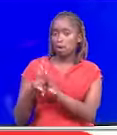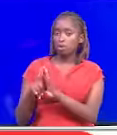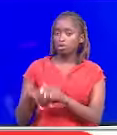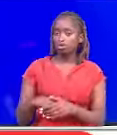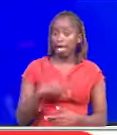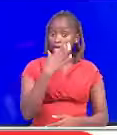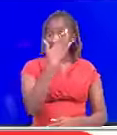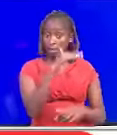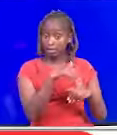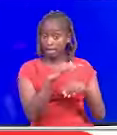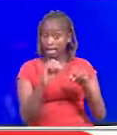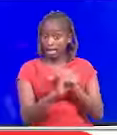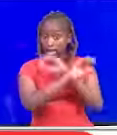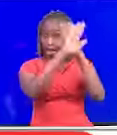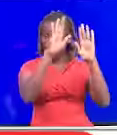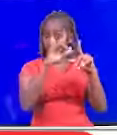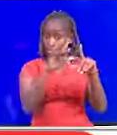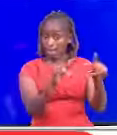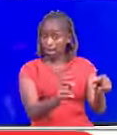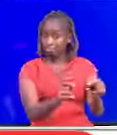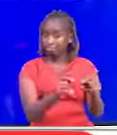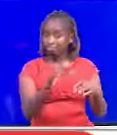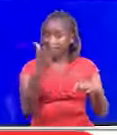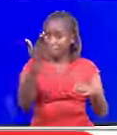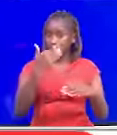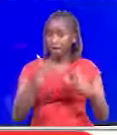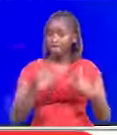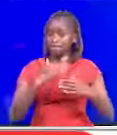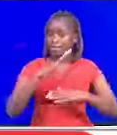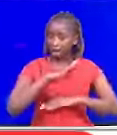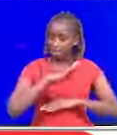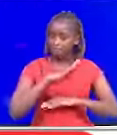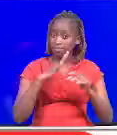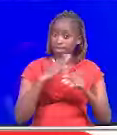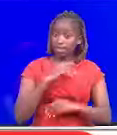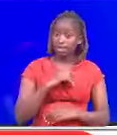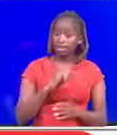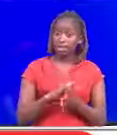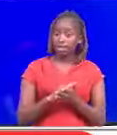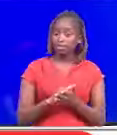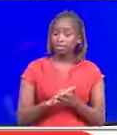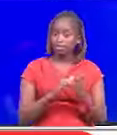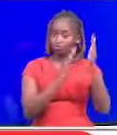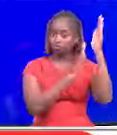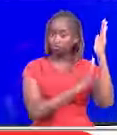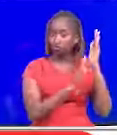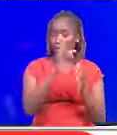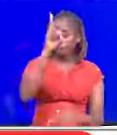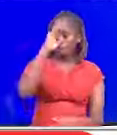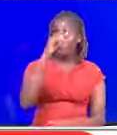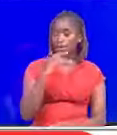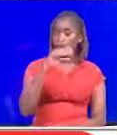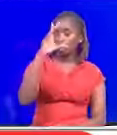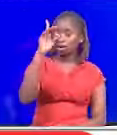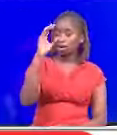clear message, enough is enough, requesting the Acting Inspector General of Police, Douglas Kanja, to take